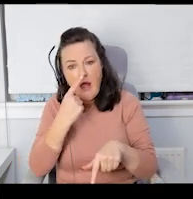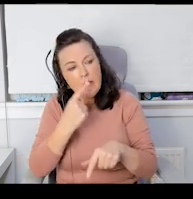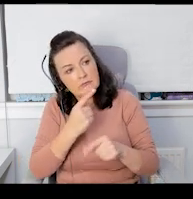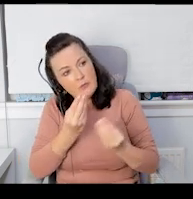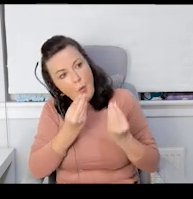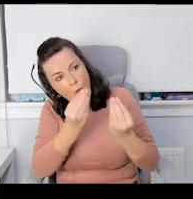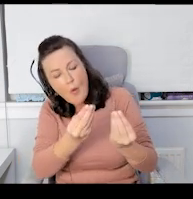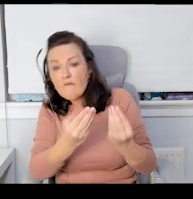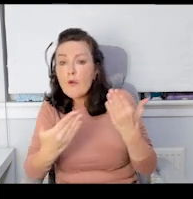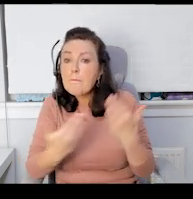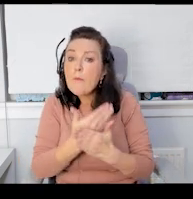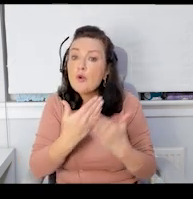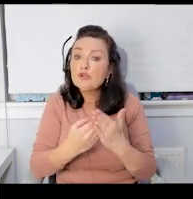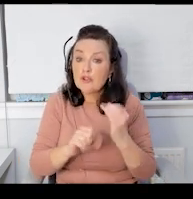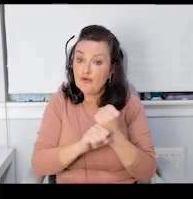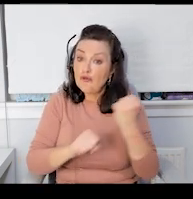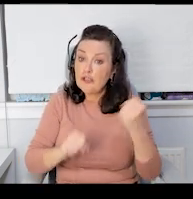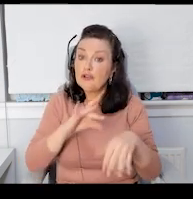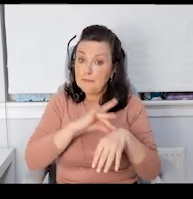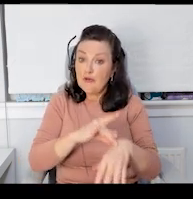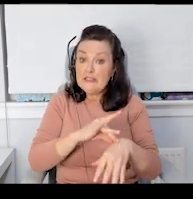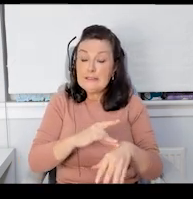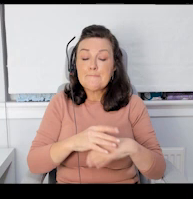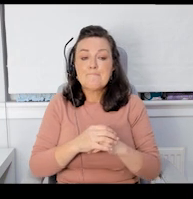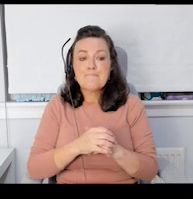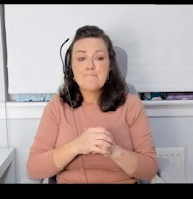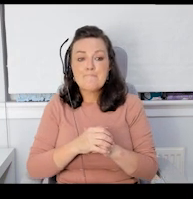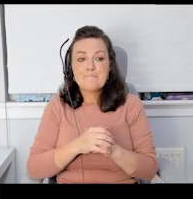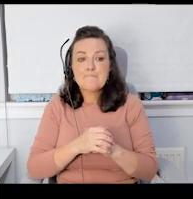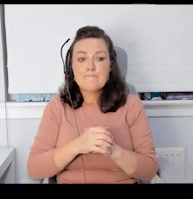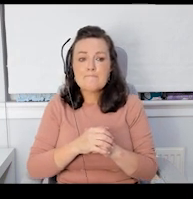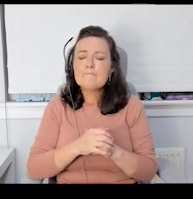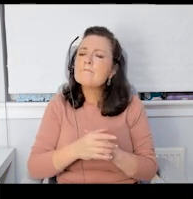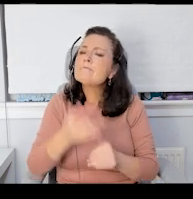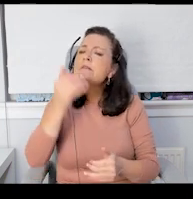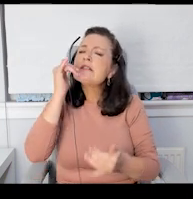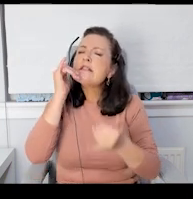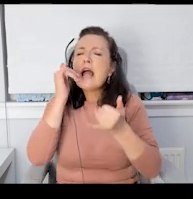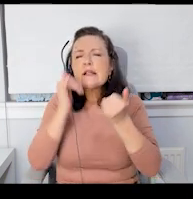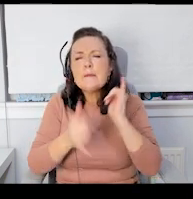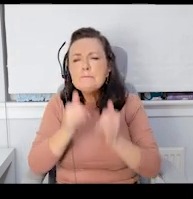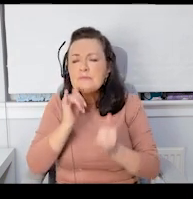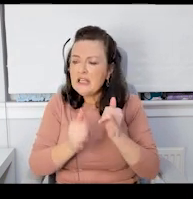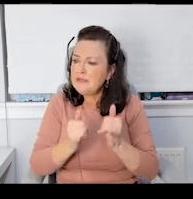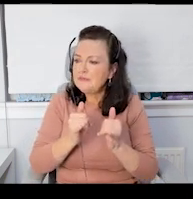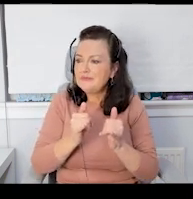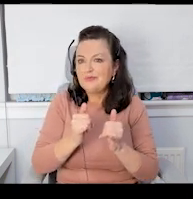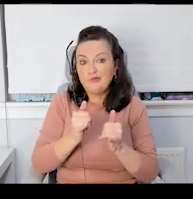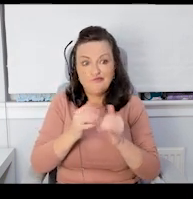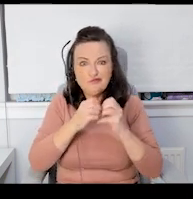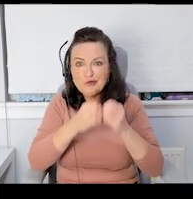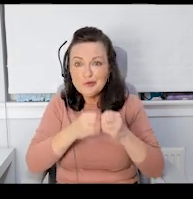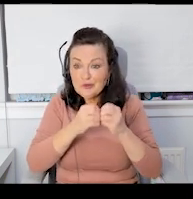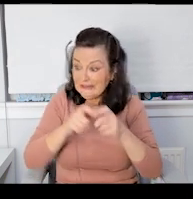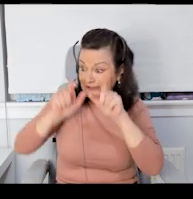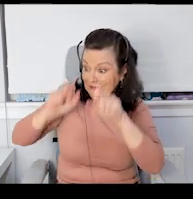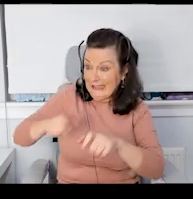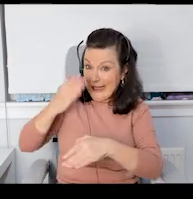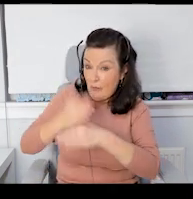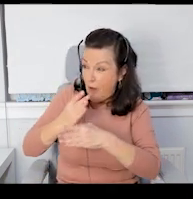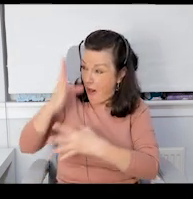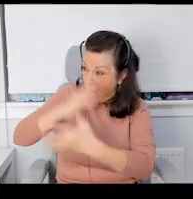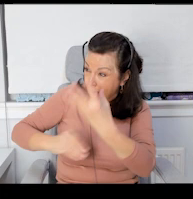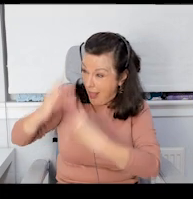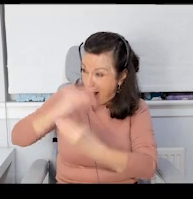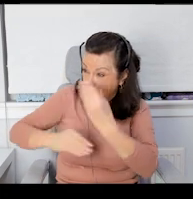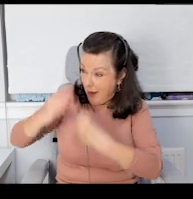although some may undertake formal learning off the job, which is often supported by a learning provider such as a college. And again,